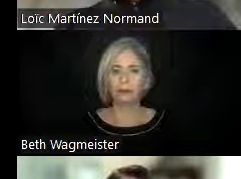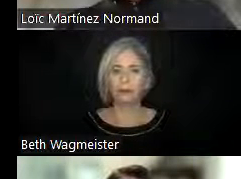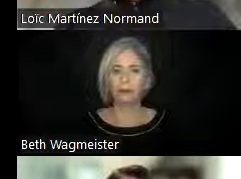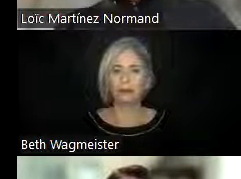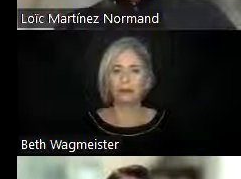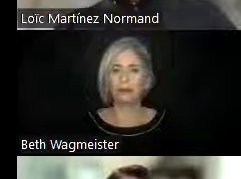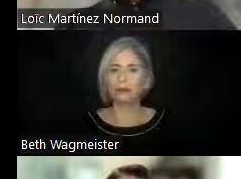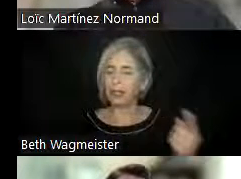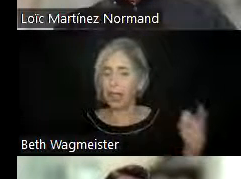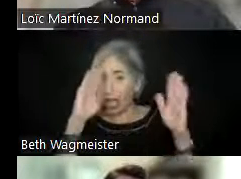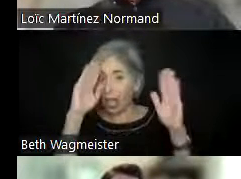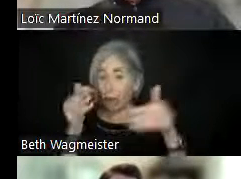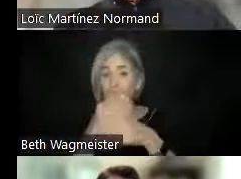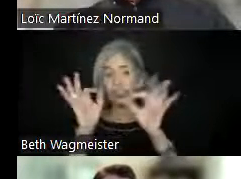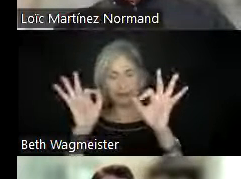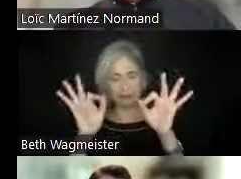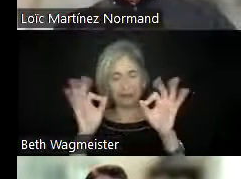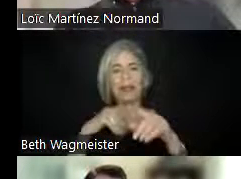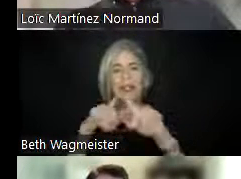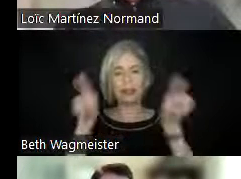I hope I share my screen now.